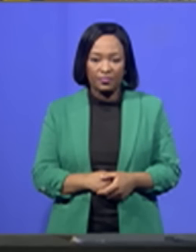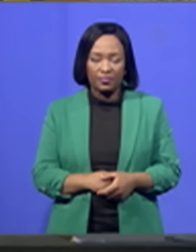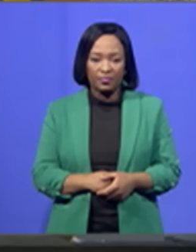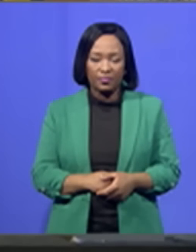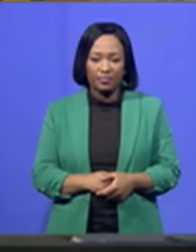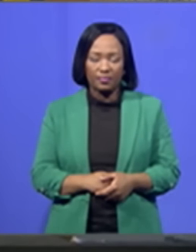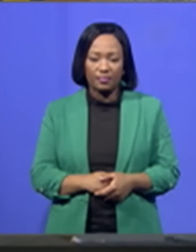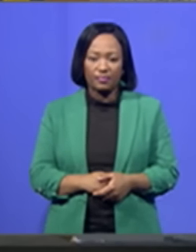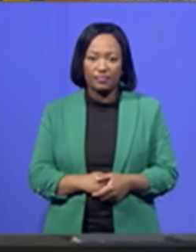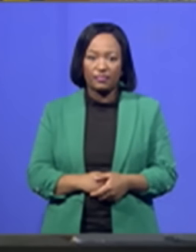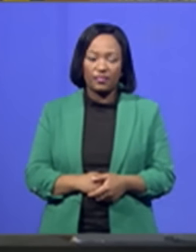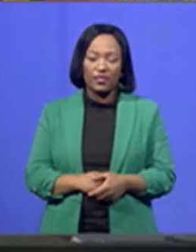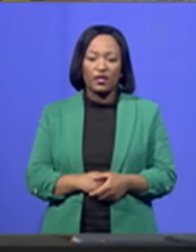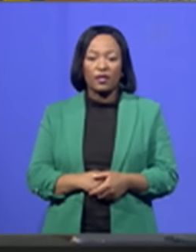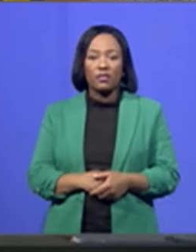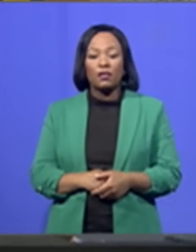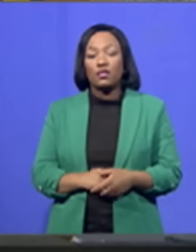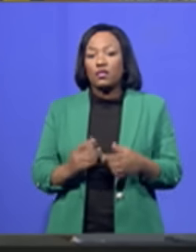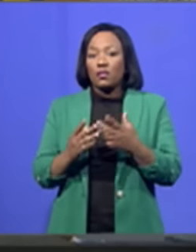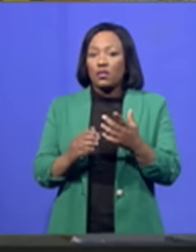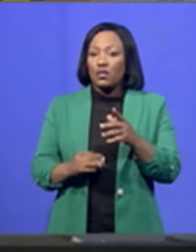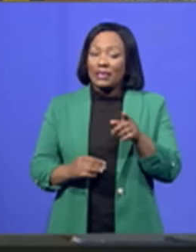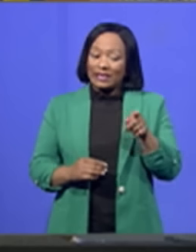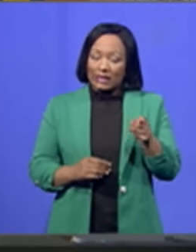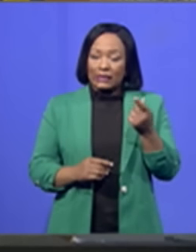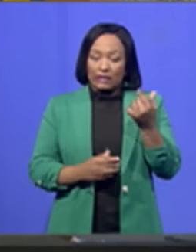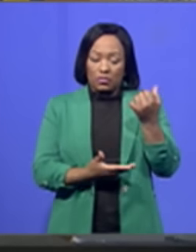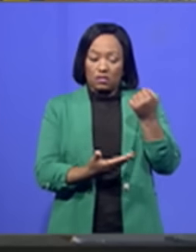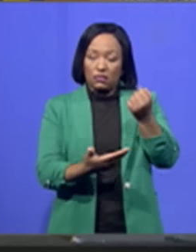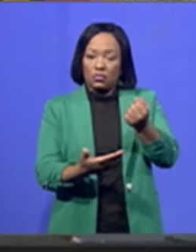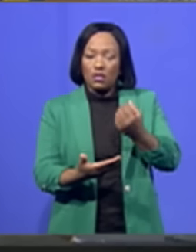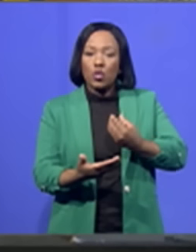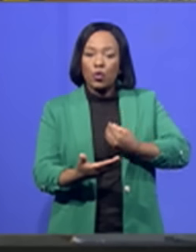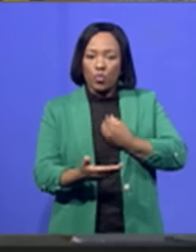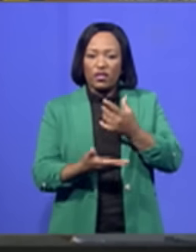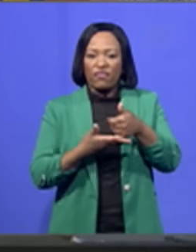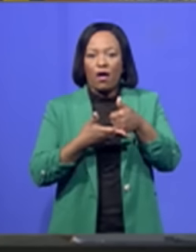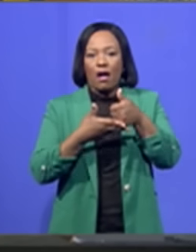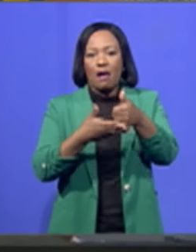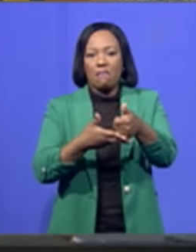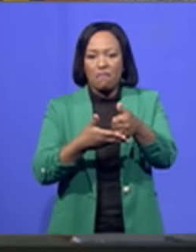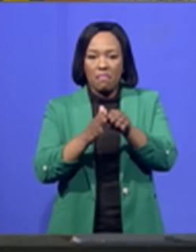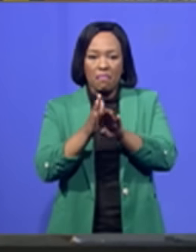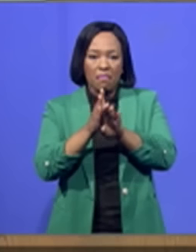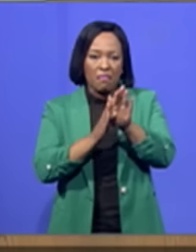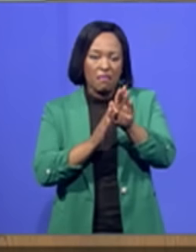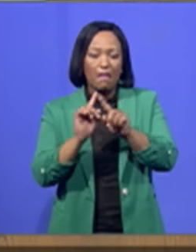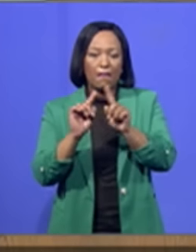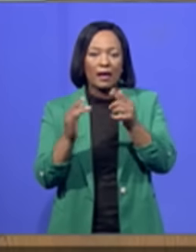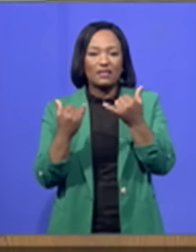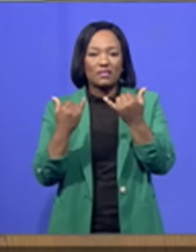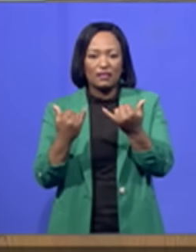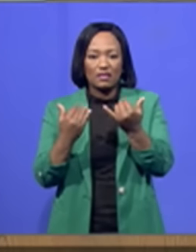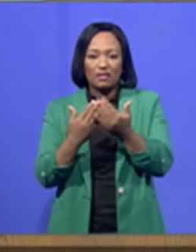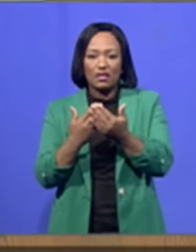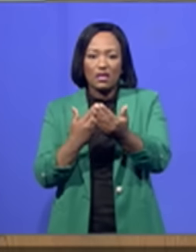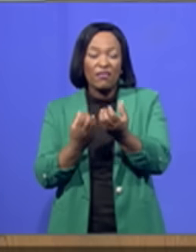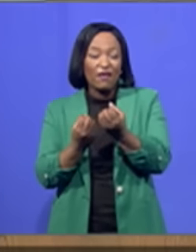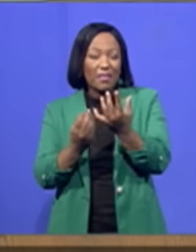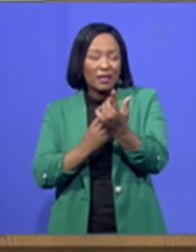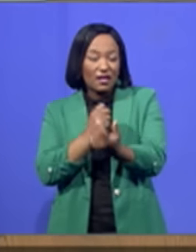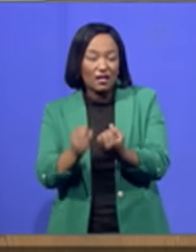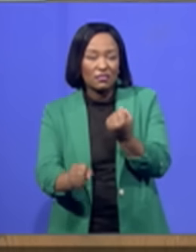seo se bego se swanetše go phagamiša baswa ka profenseng ya Free State bjale se utolotše e le tshepedišompe yeo batlhankedi ba bego ba e dira mengwaga e